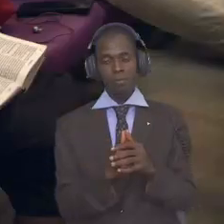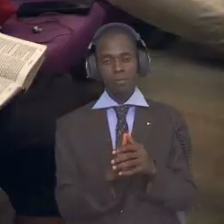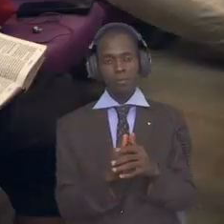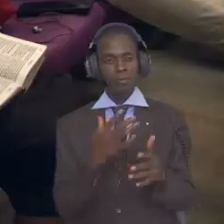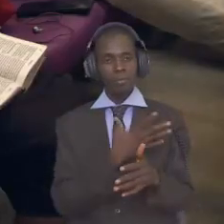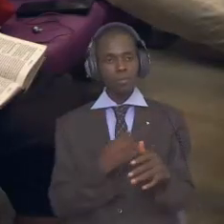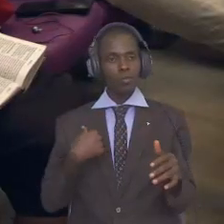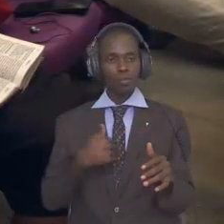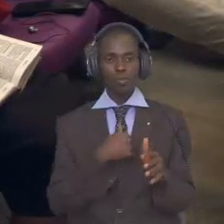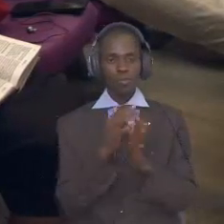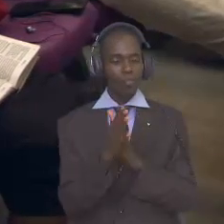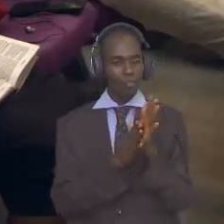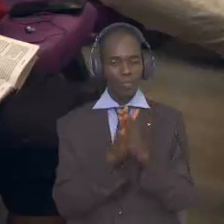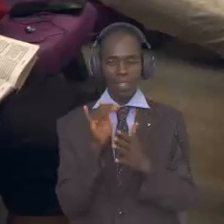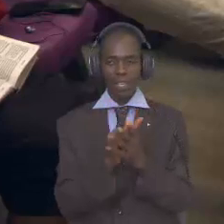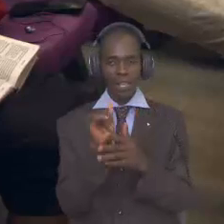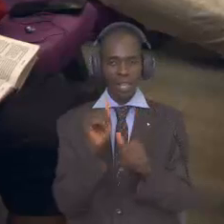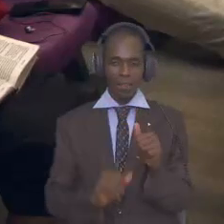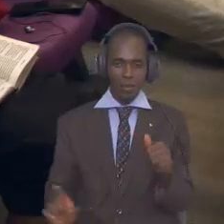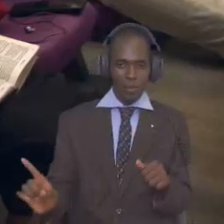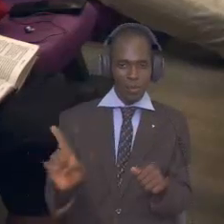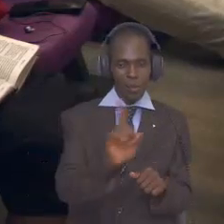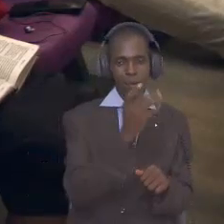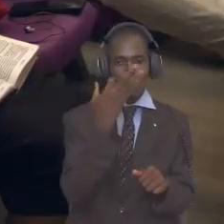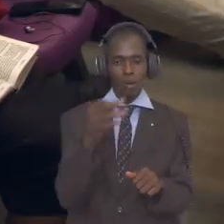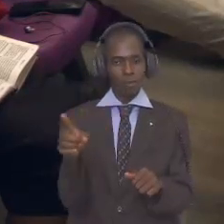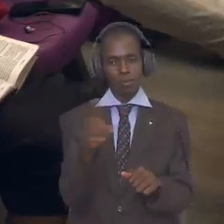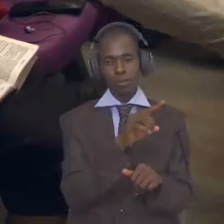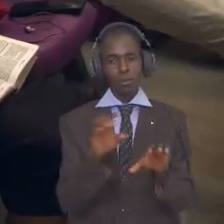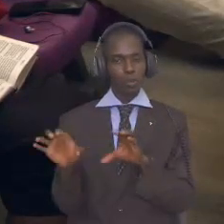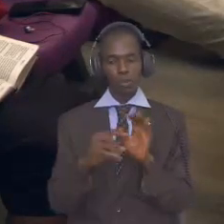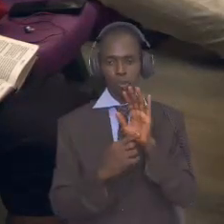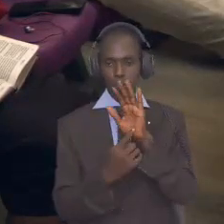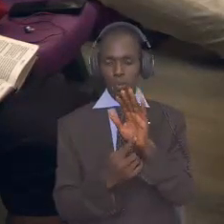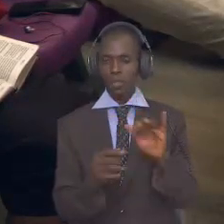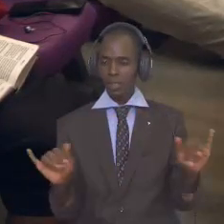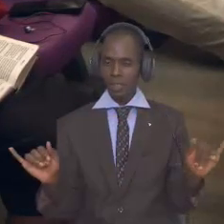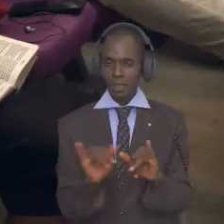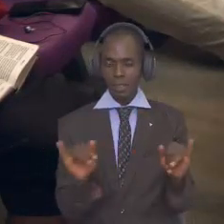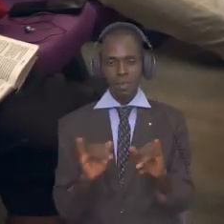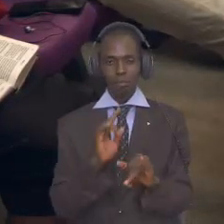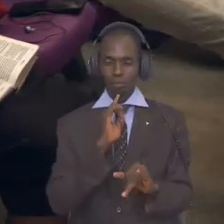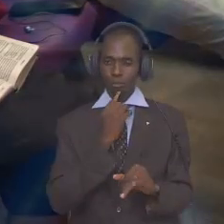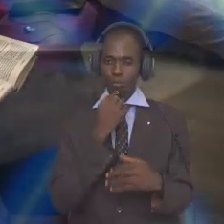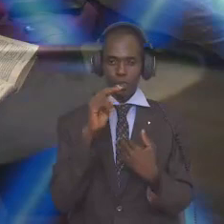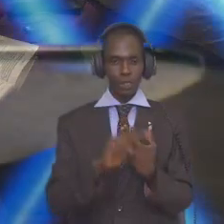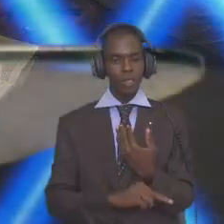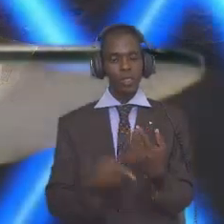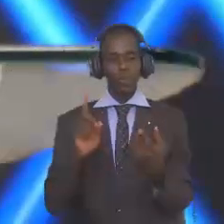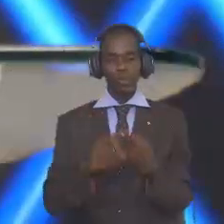we desire that every one of you do show the same diligence to the